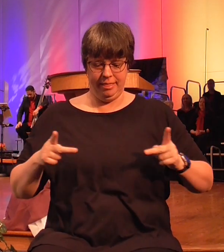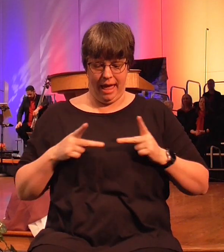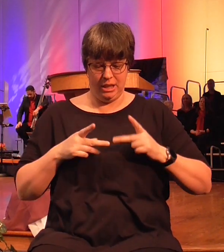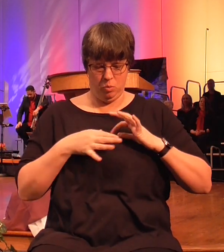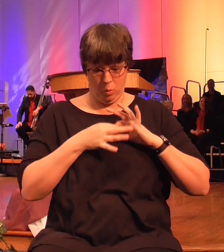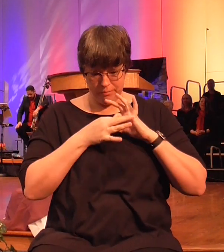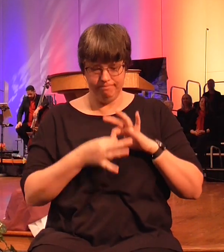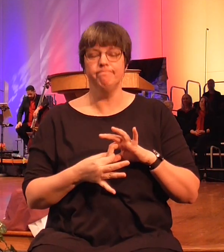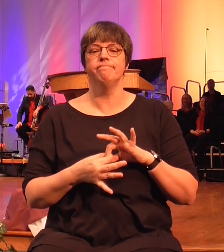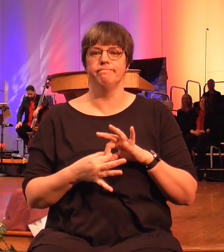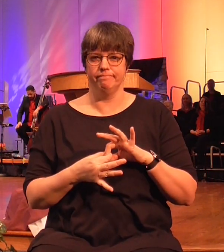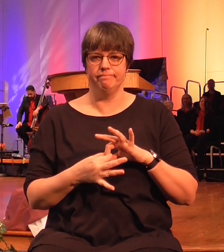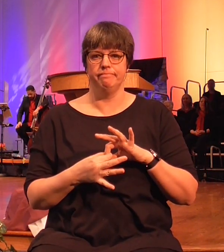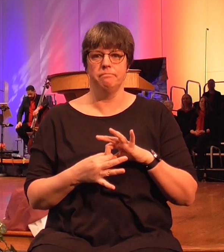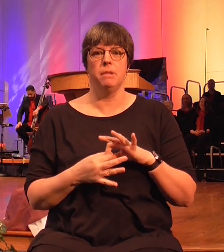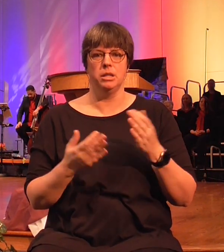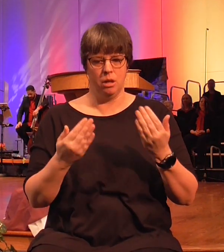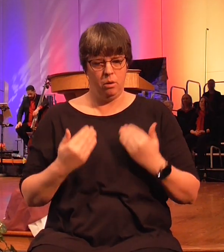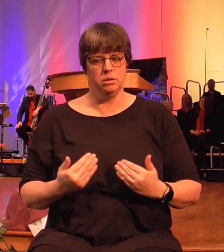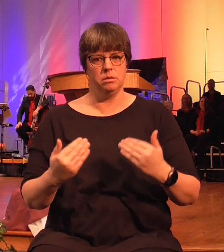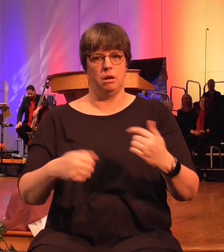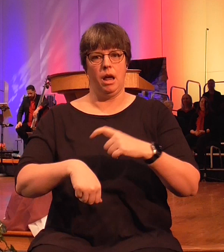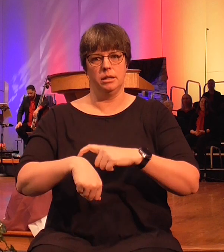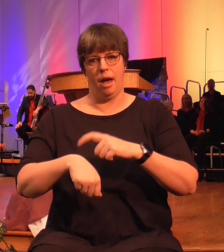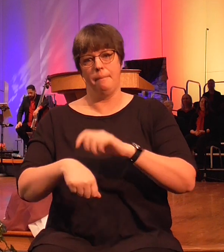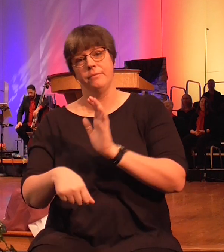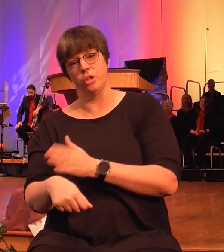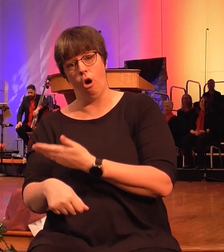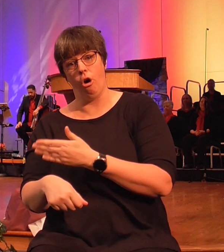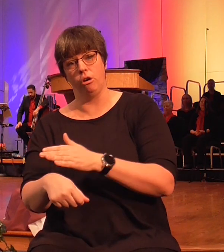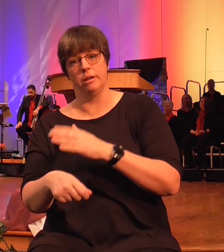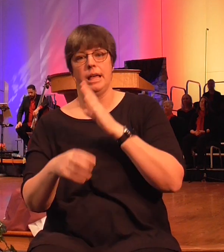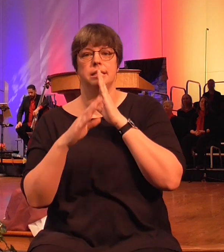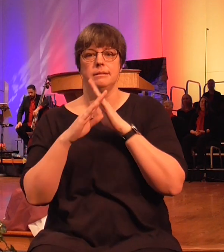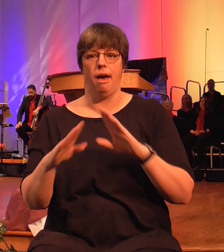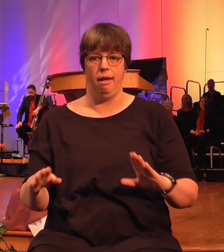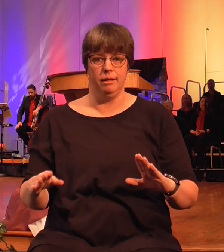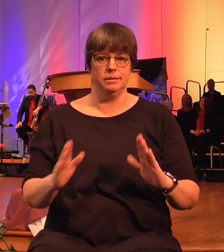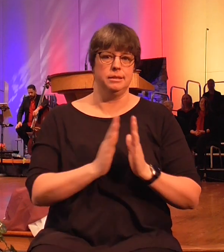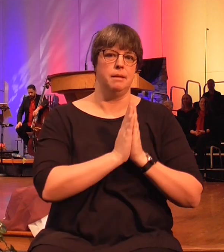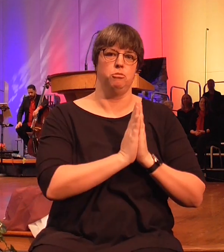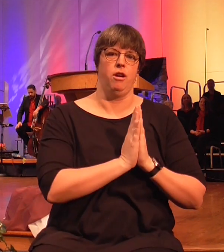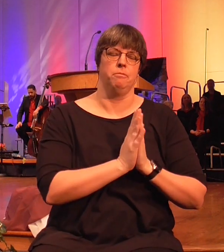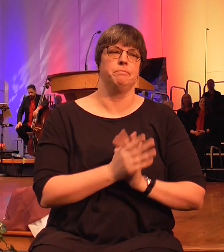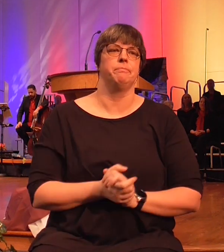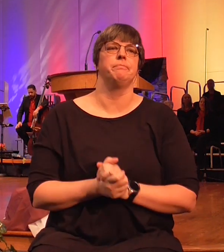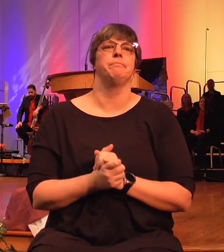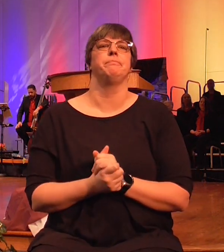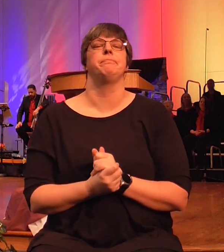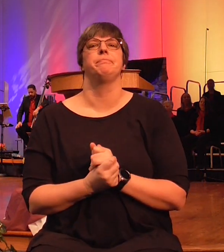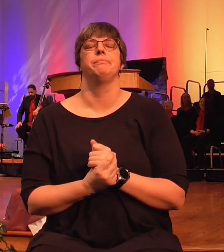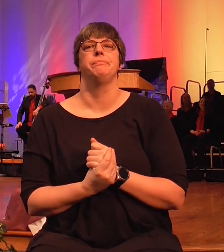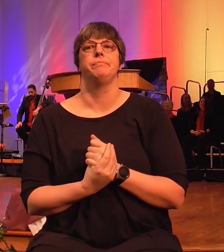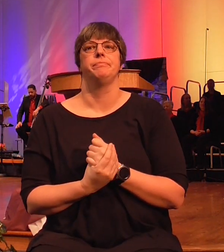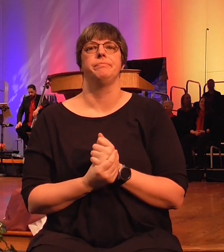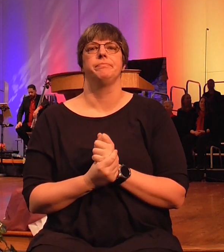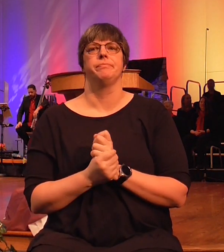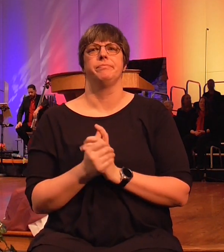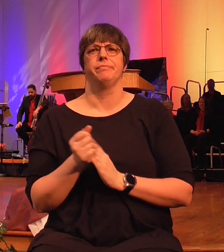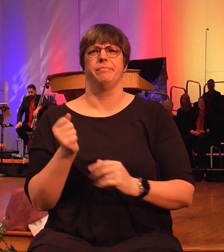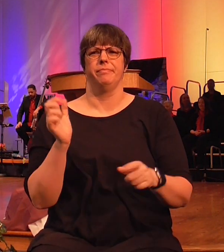are one, and we know it as we move into this time of song, of silence, and prayer.